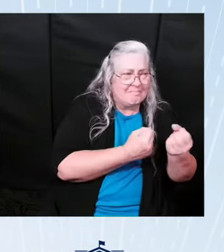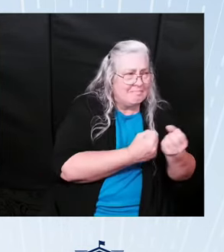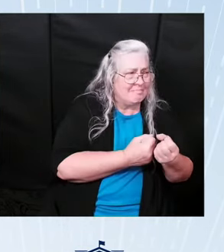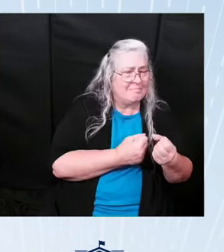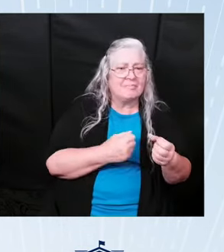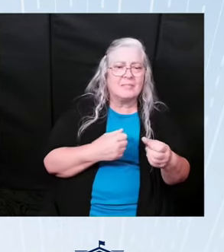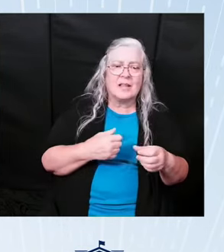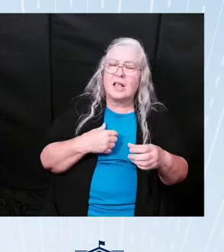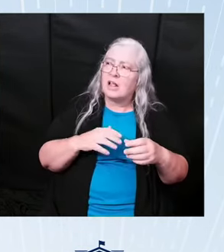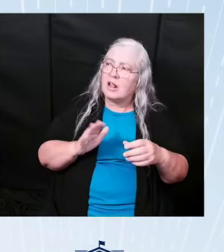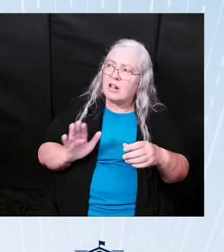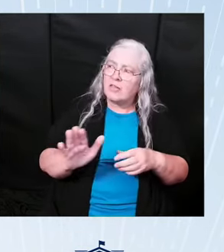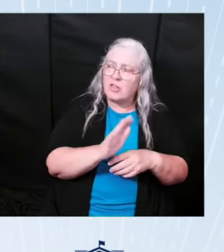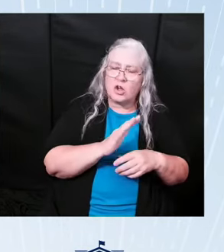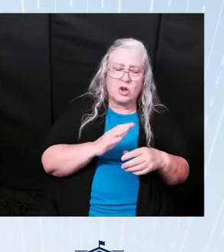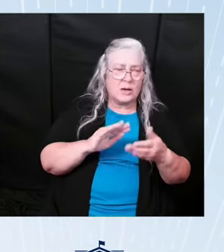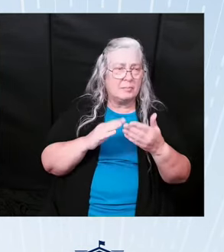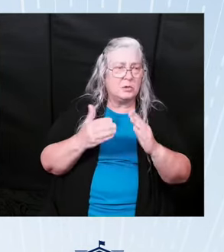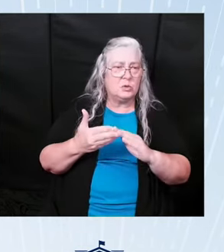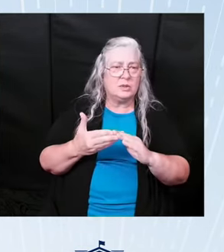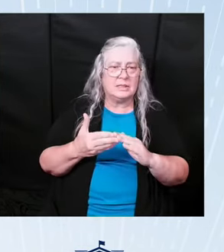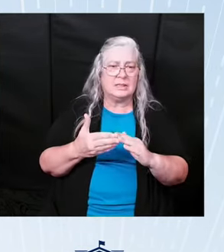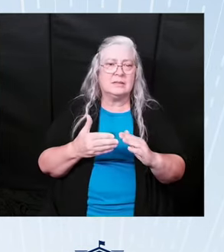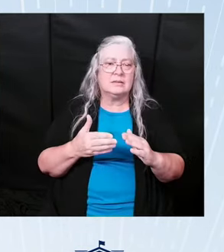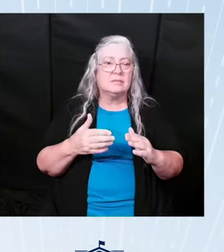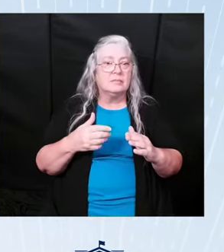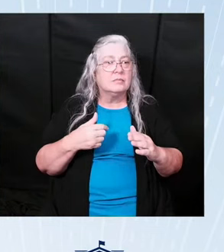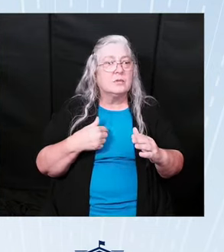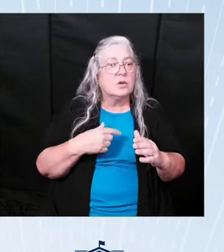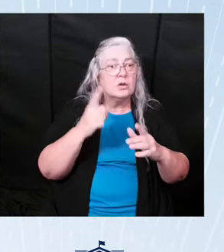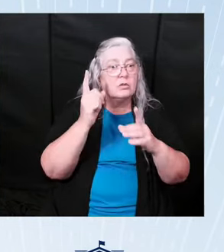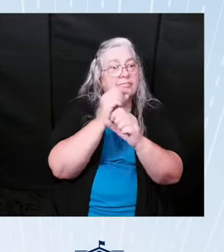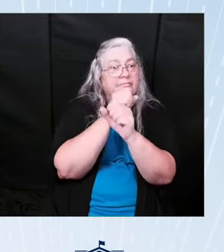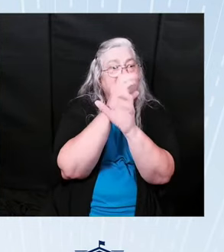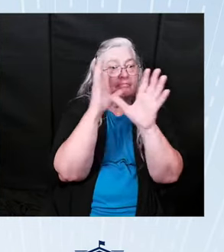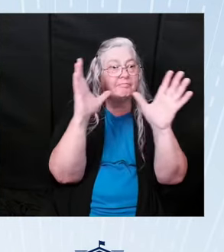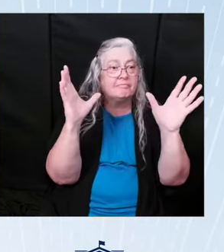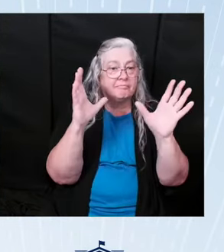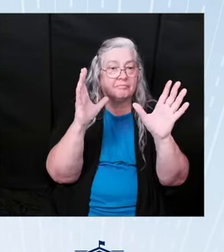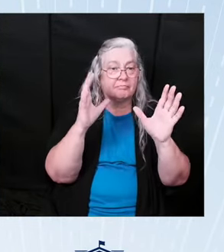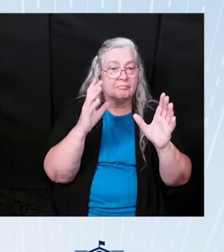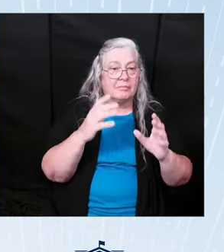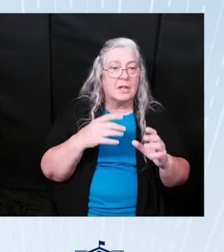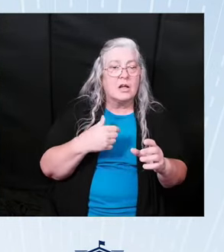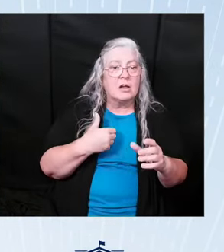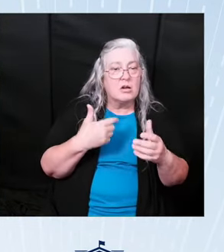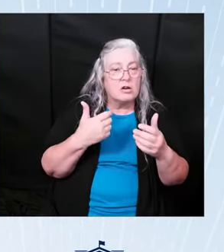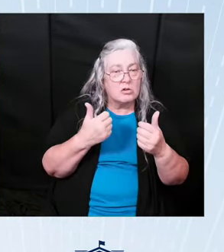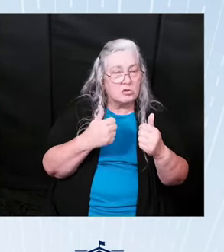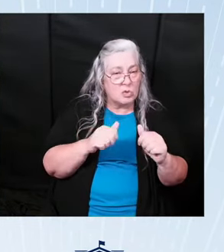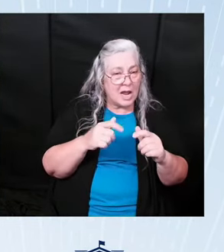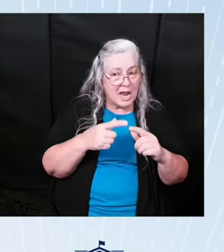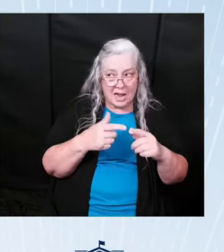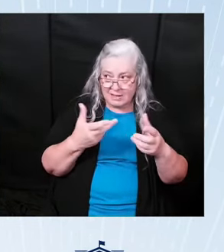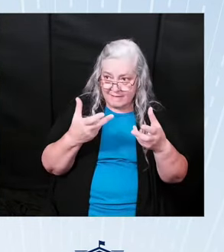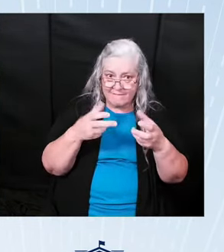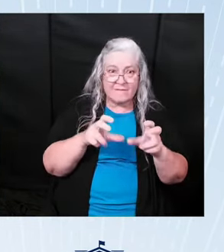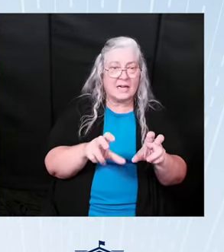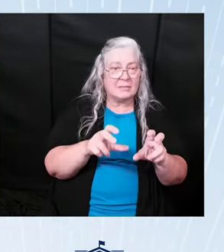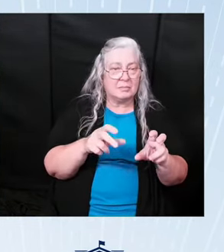see is the ability to make sure that the investments that come out of all of the